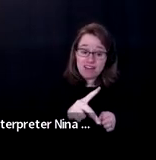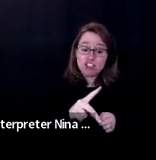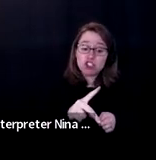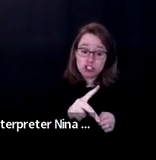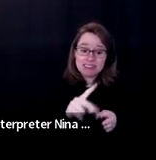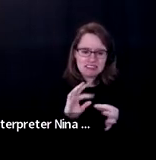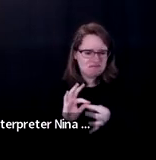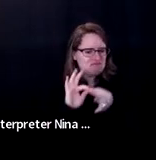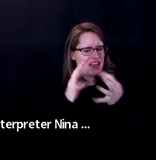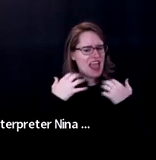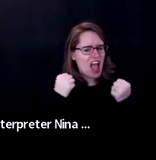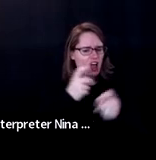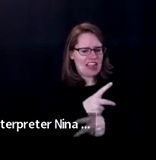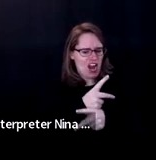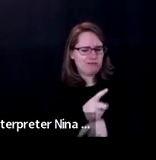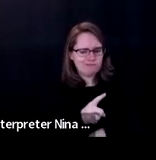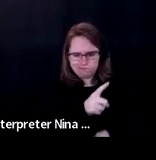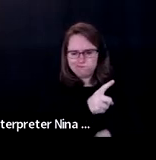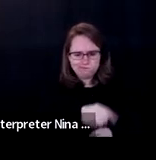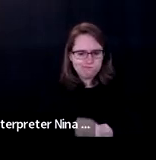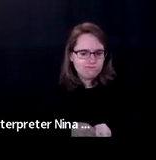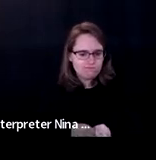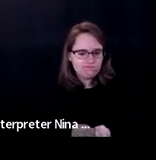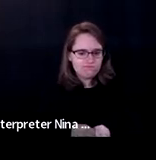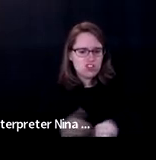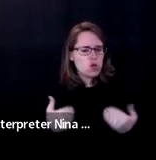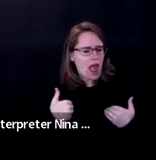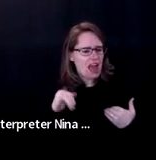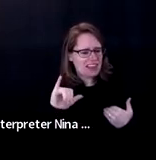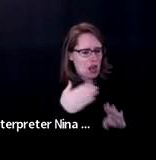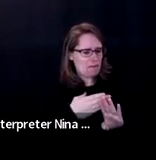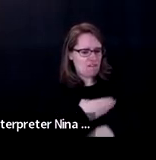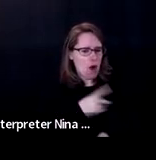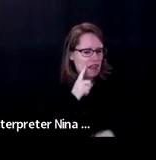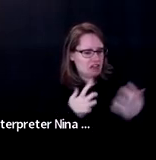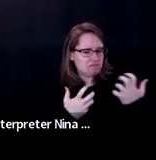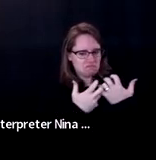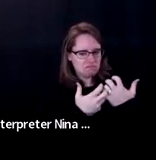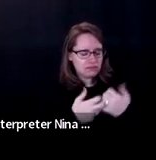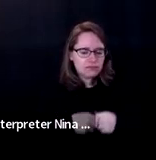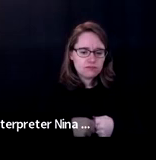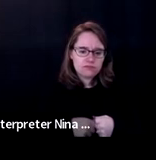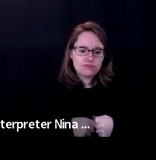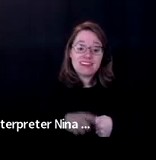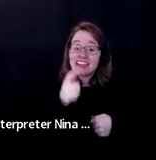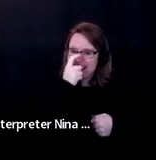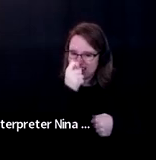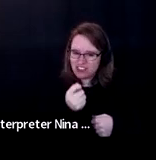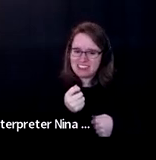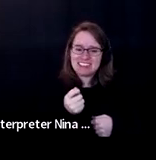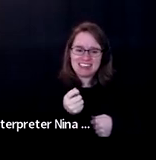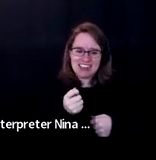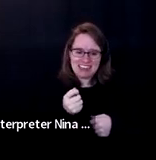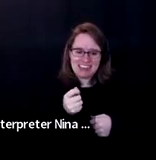That's where it really, you had it there before, and that's where it belongs. And it's interesting that you're sort of